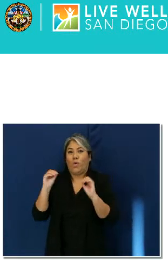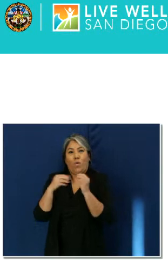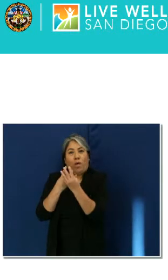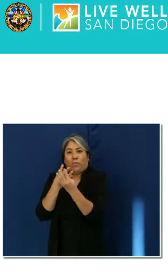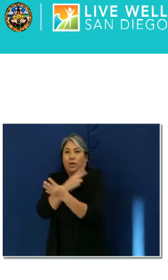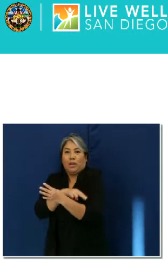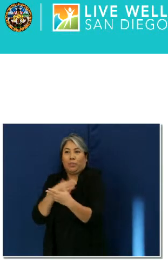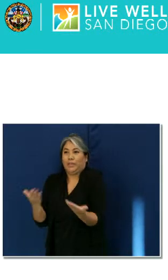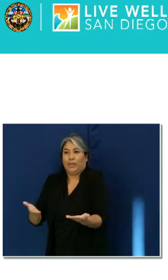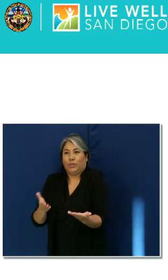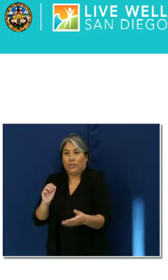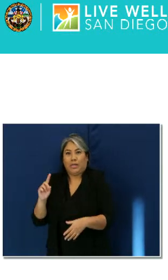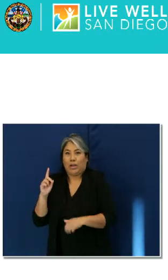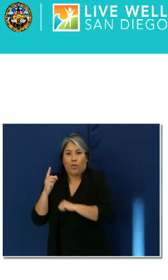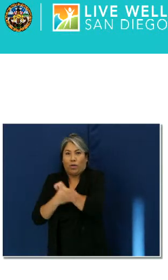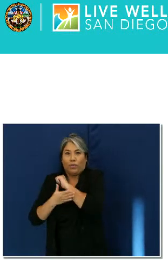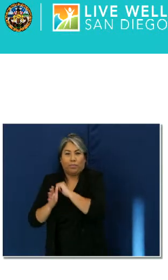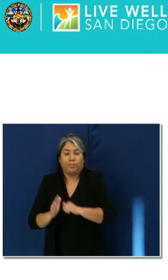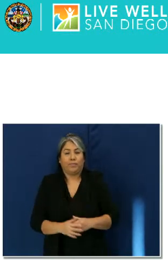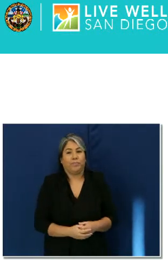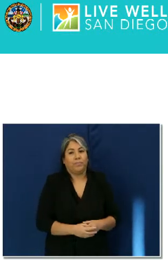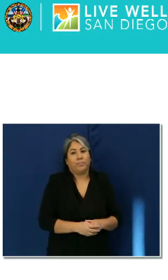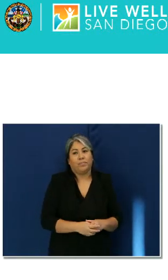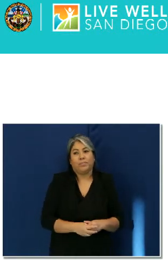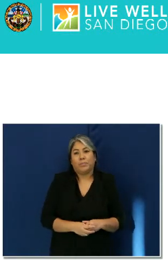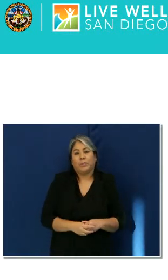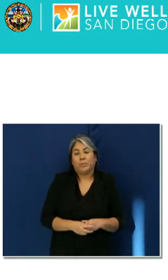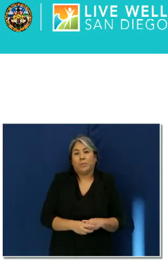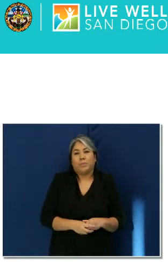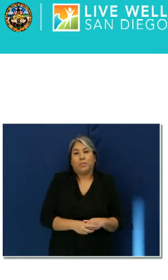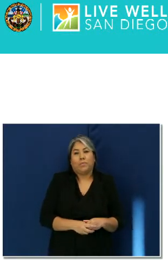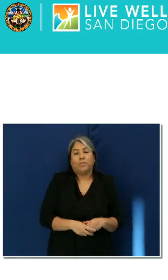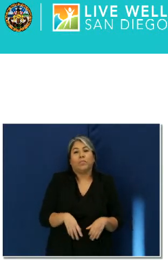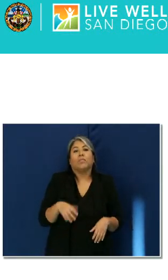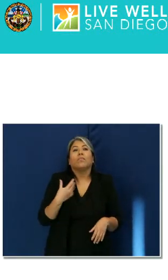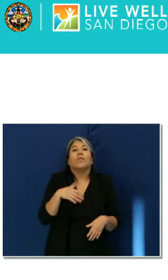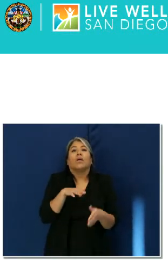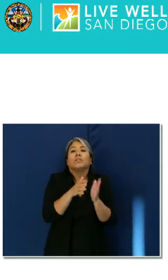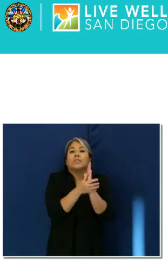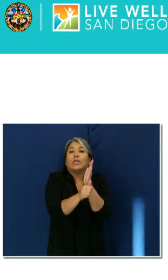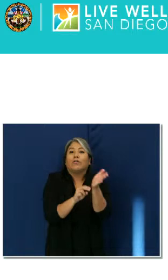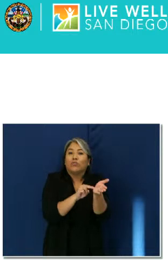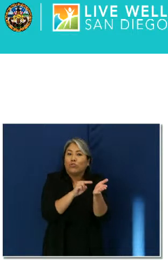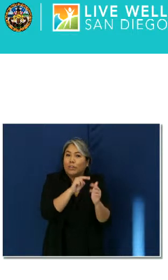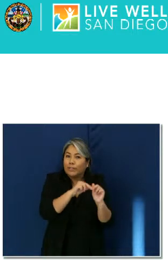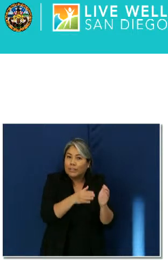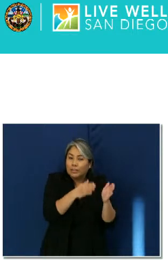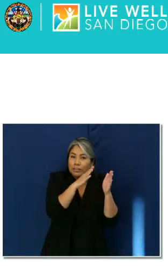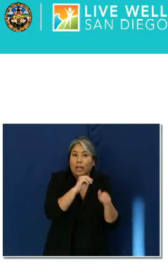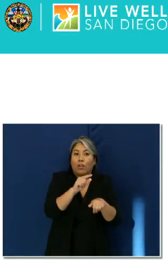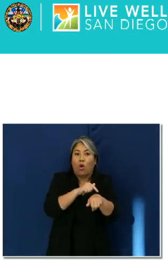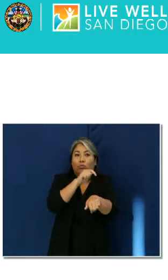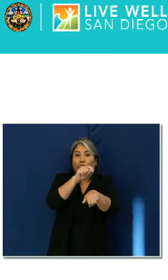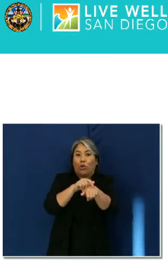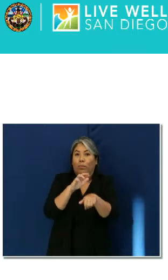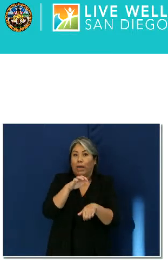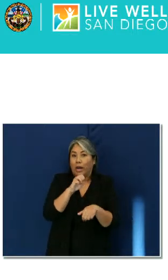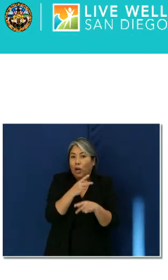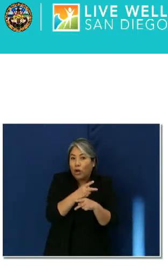correctional facility hospitals in San Diego County. Skilled nursing facilities and long-term care facilities,